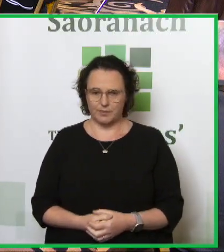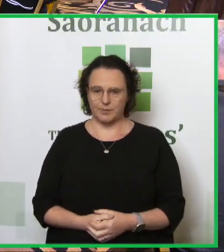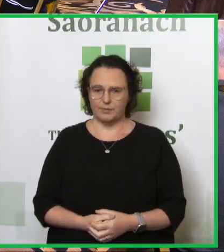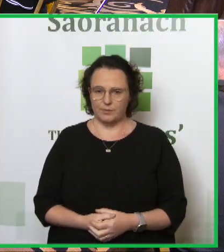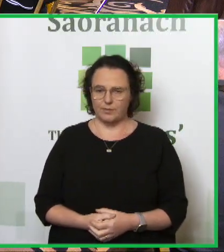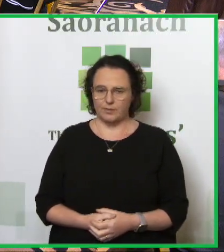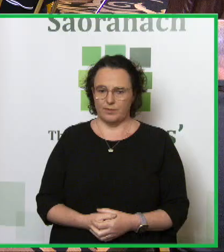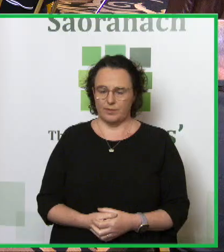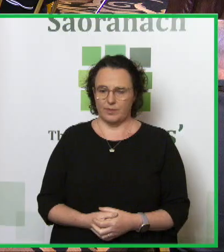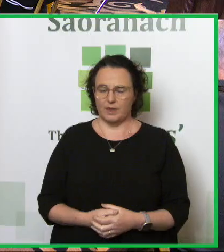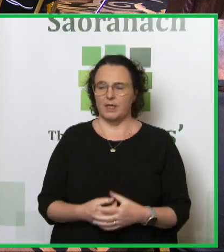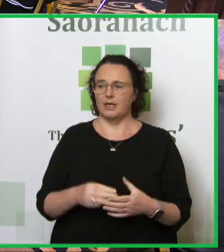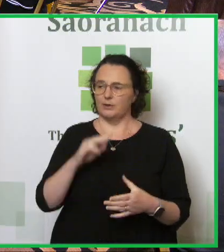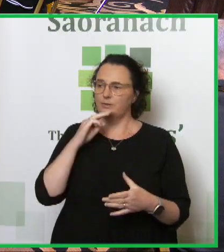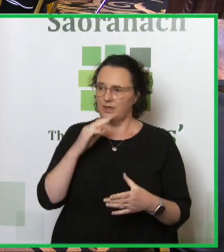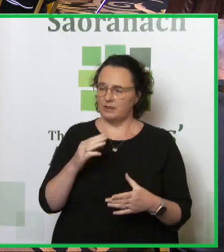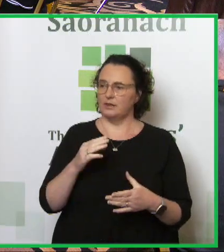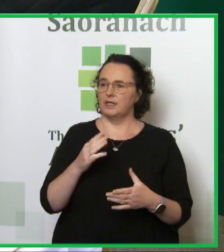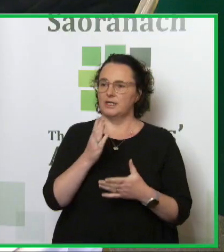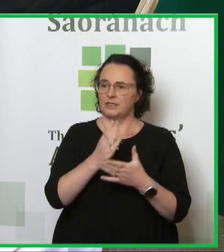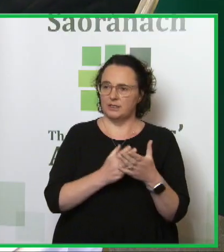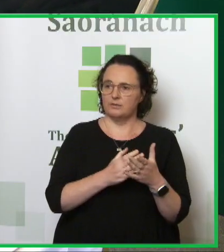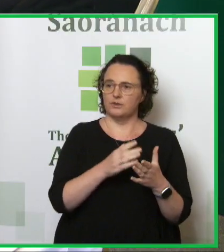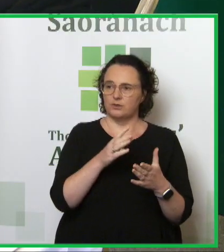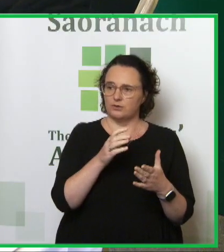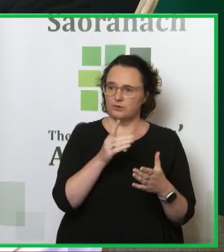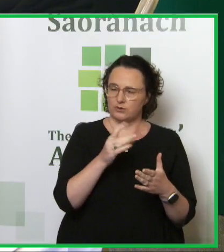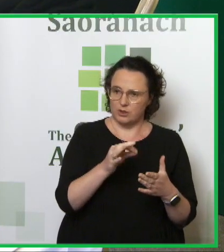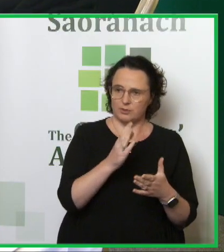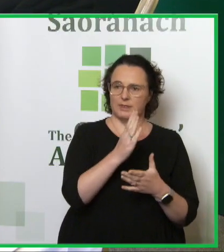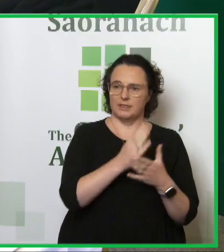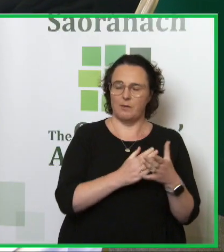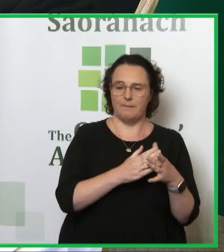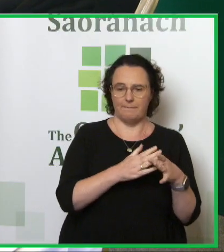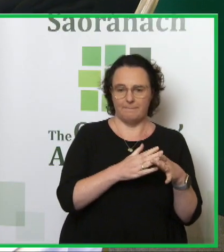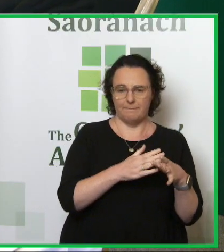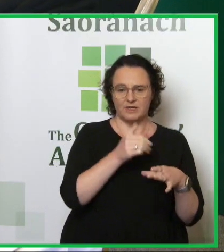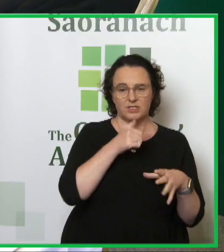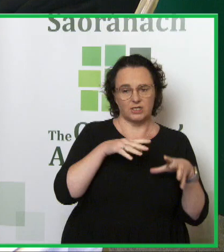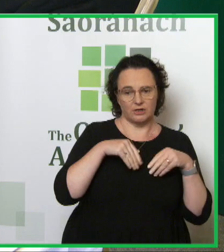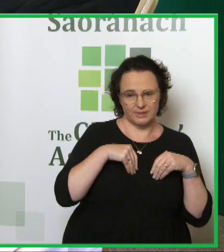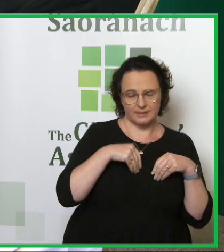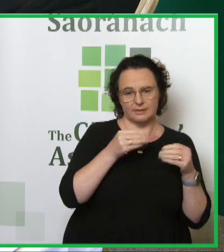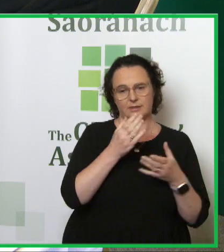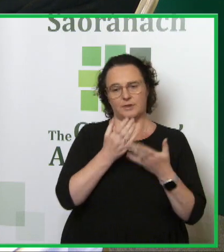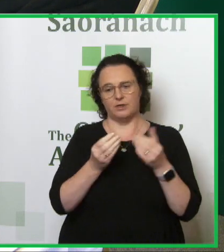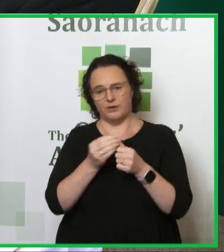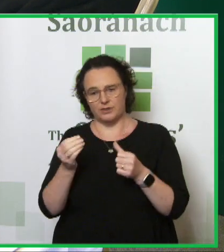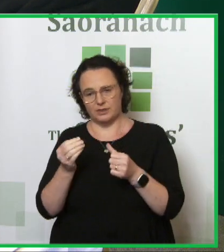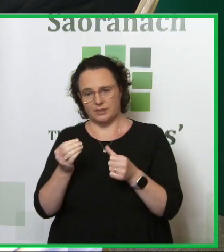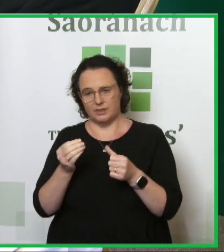mean a result of a ballot would mean you have a certain tolerance for certain type drugs. That's what it would mean. But we have tested in the previous